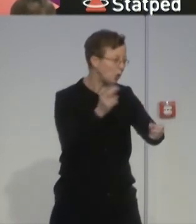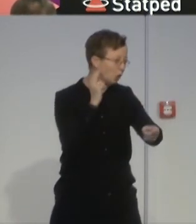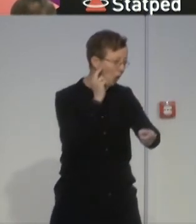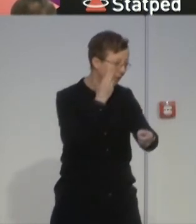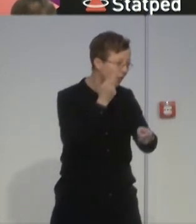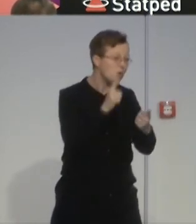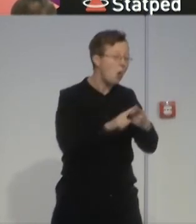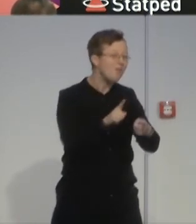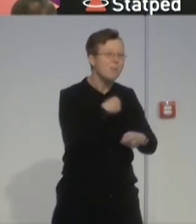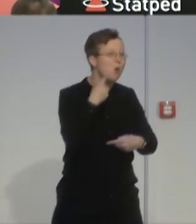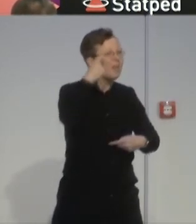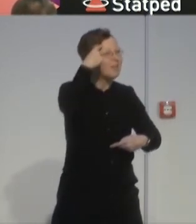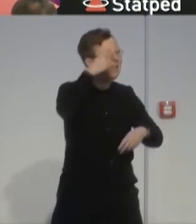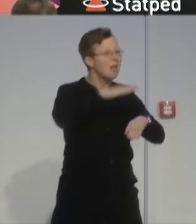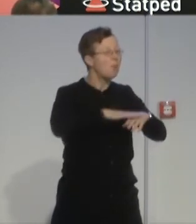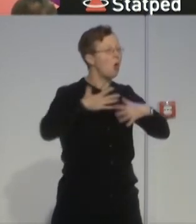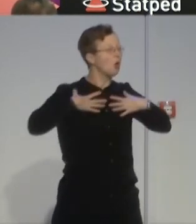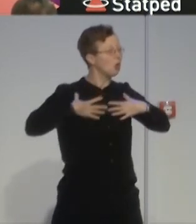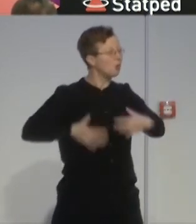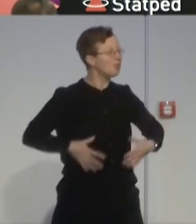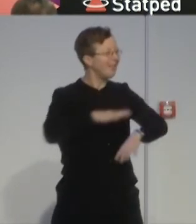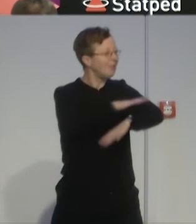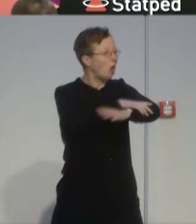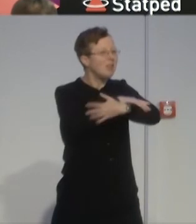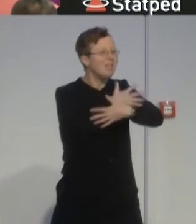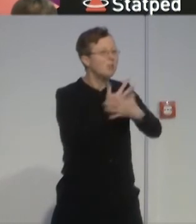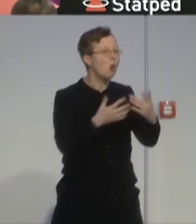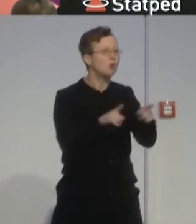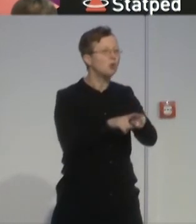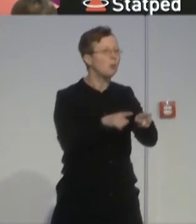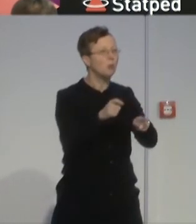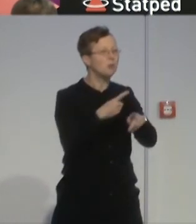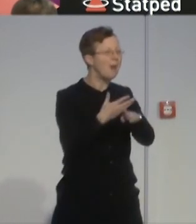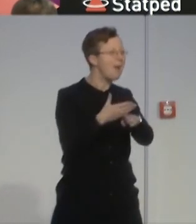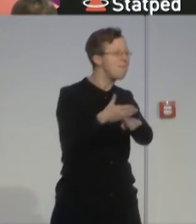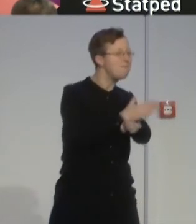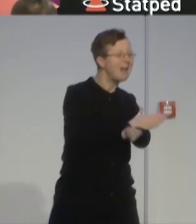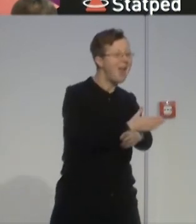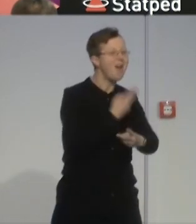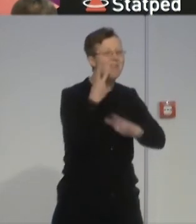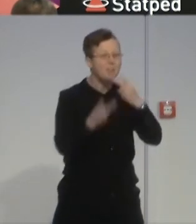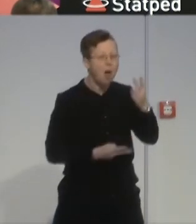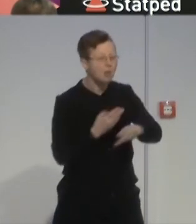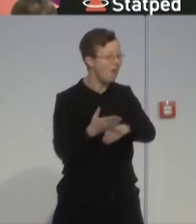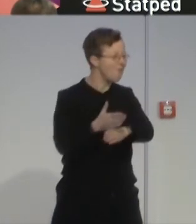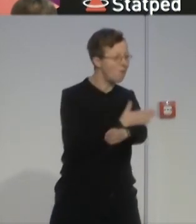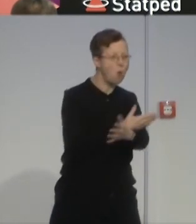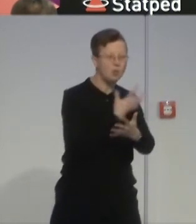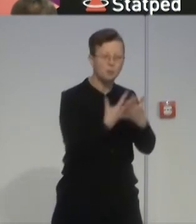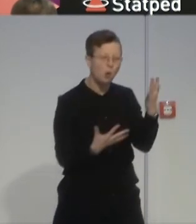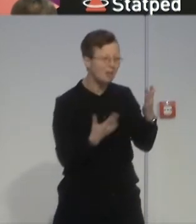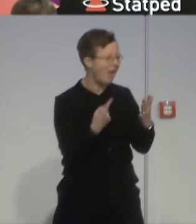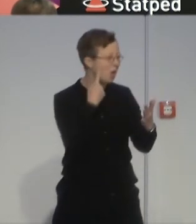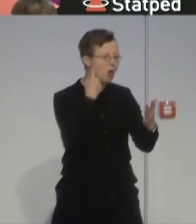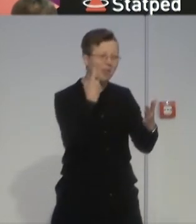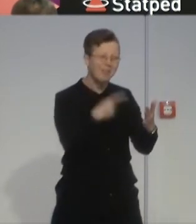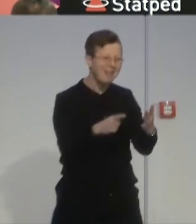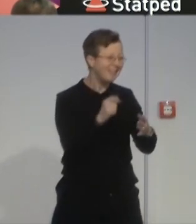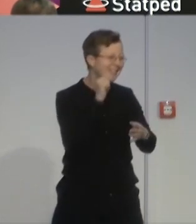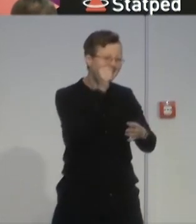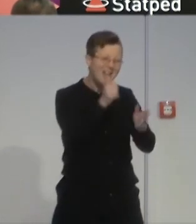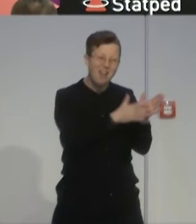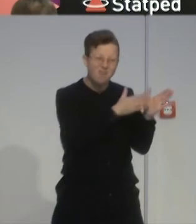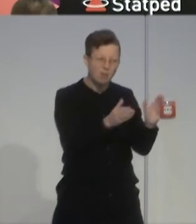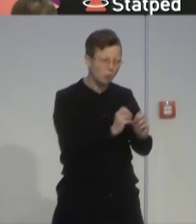must not think of bodily tactile languaging as something that is pre-verbal, pre-linguistic, or belonging to an early stage